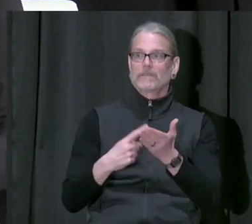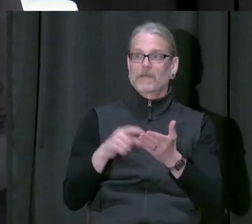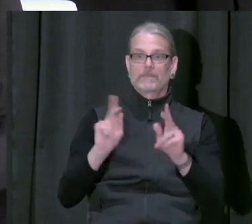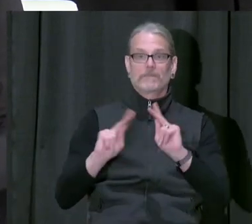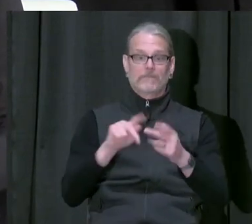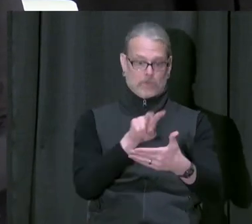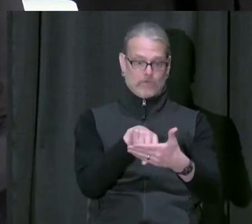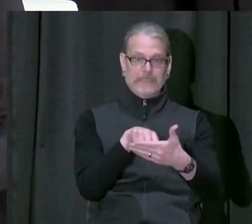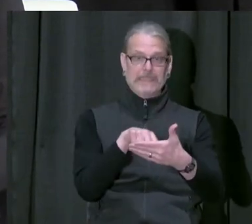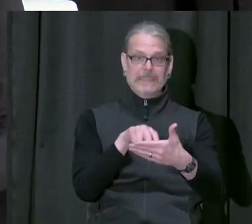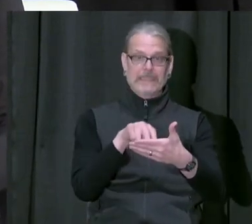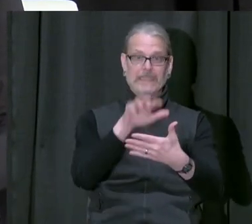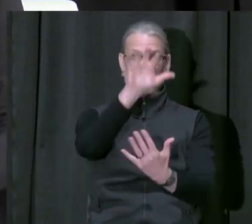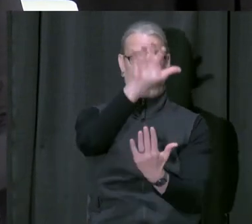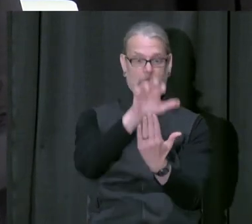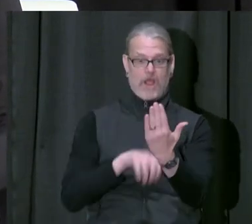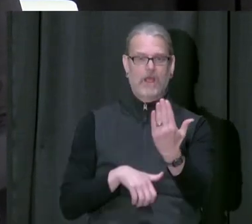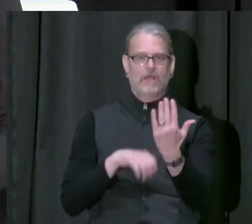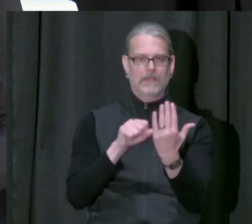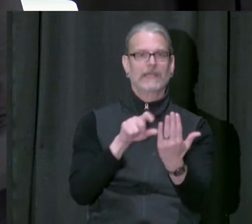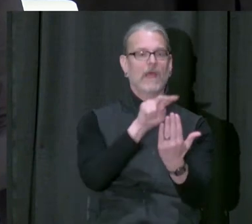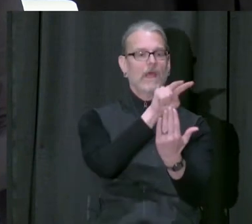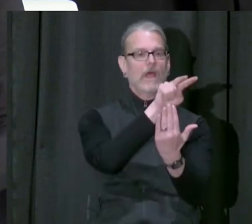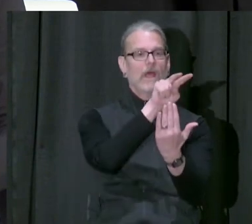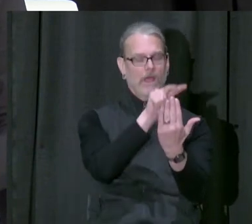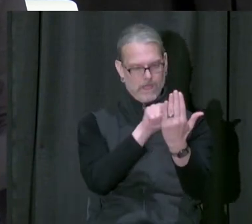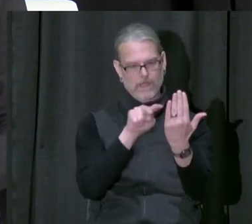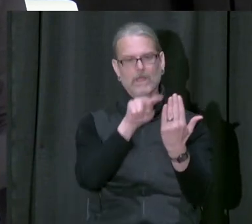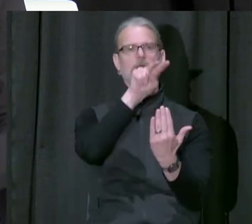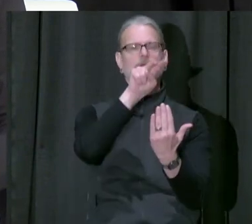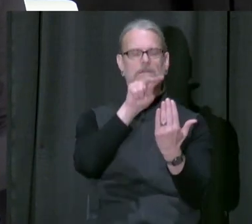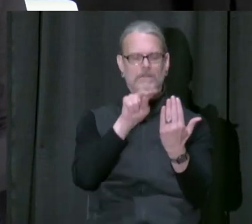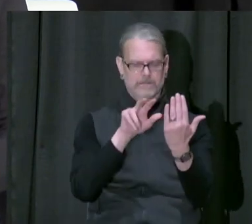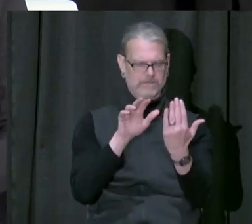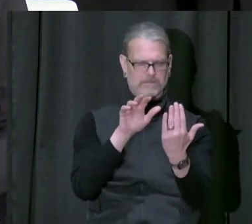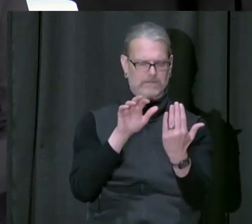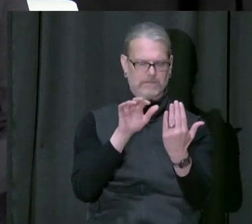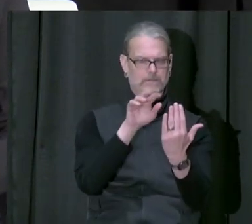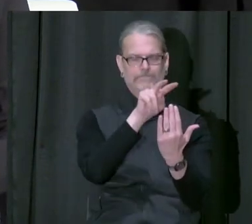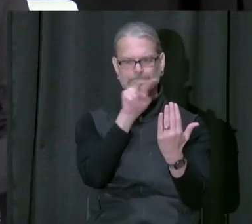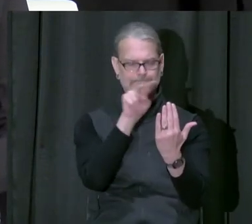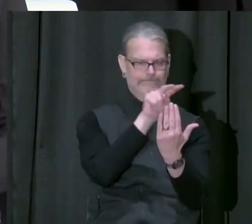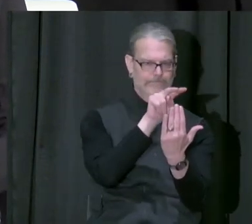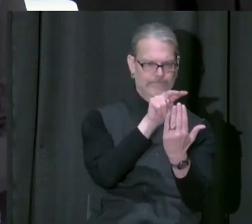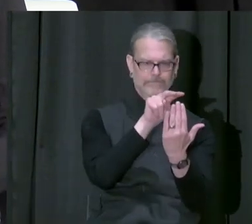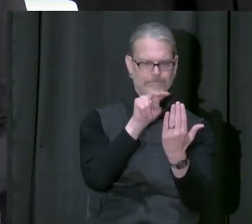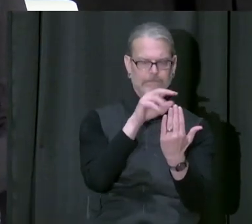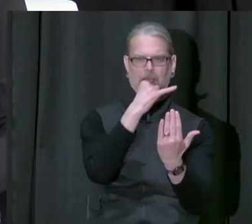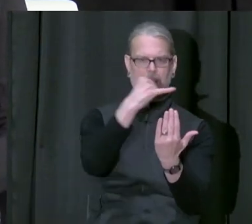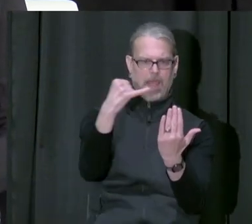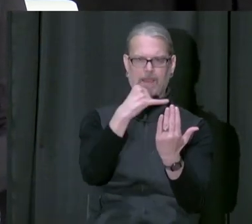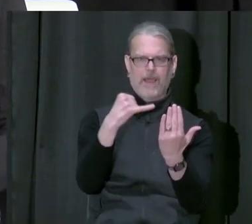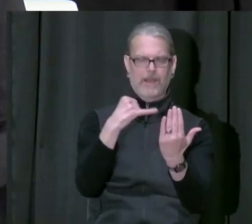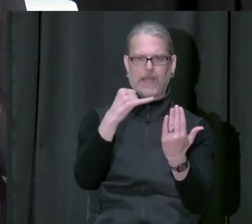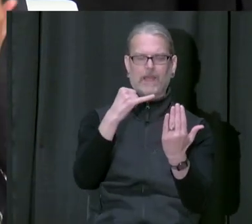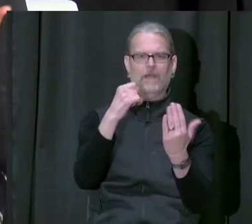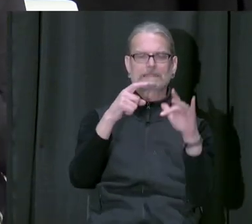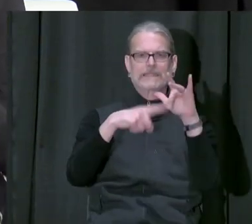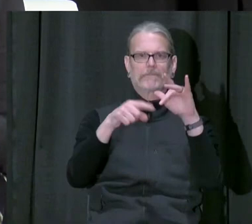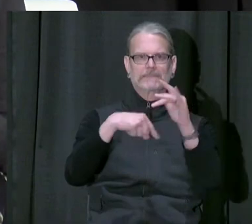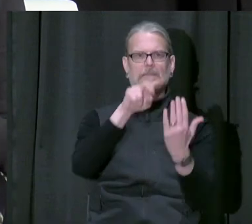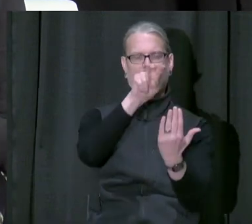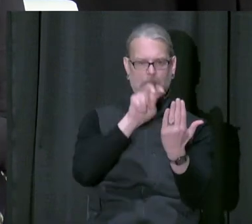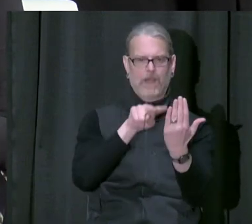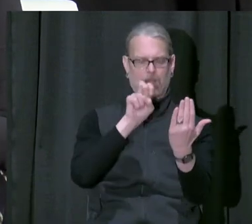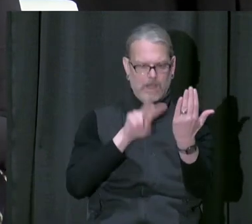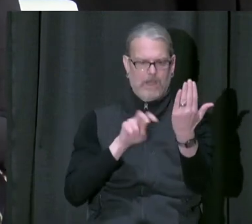text can be very distracting. It can be hard to track word to word or line to line. And having, you know, a full page